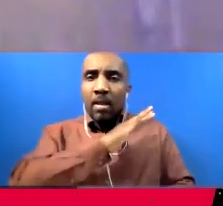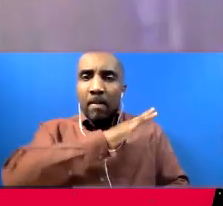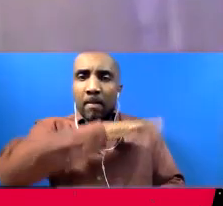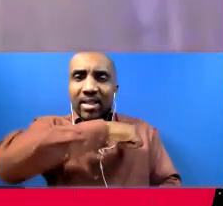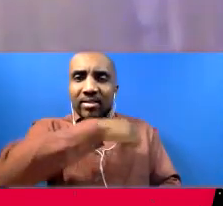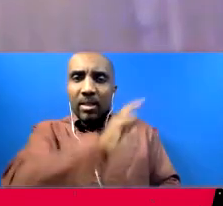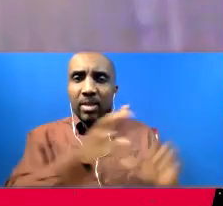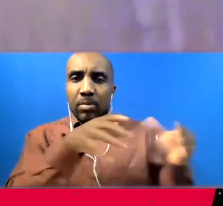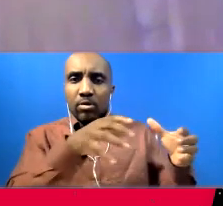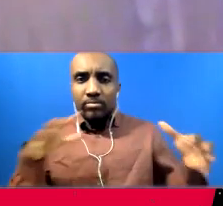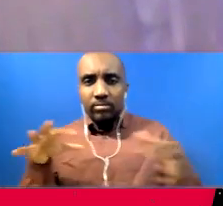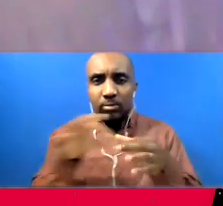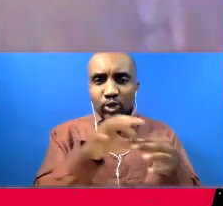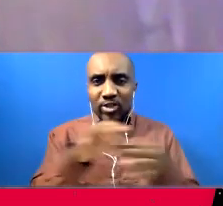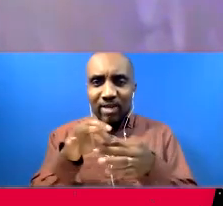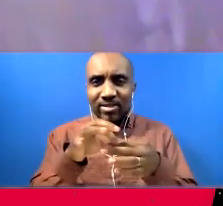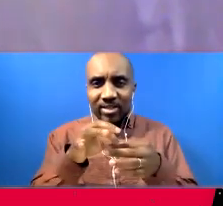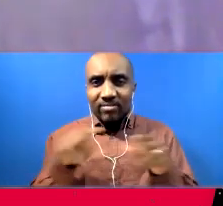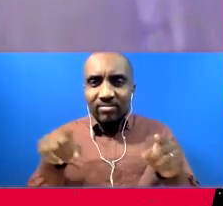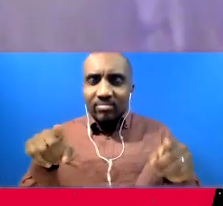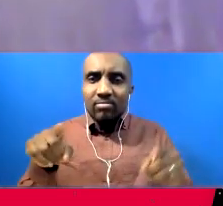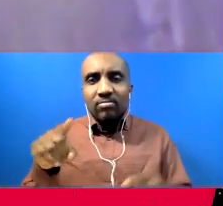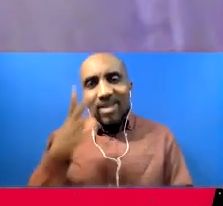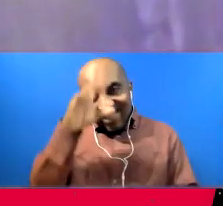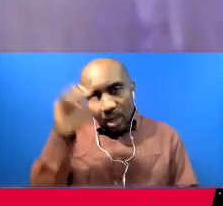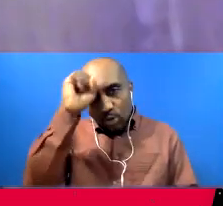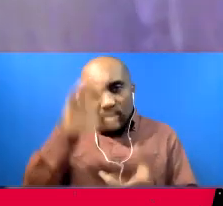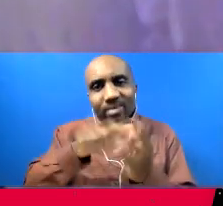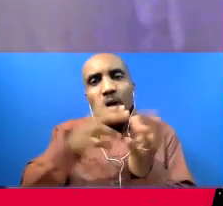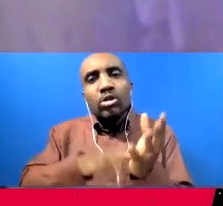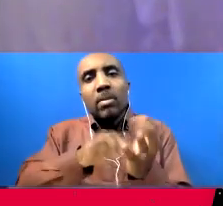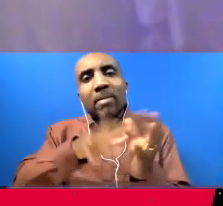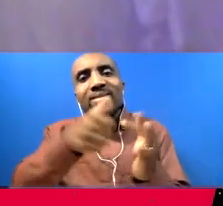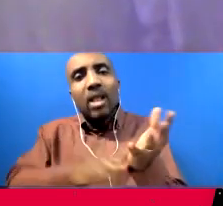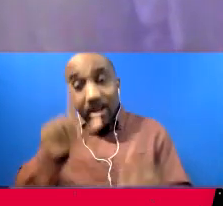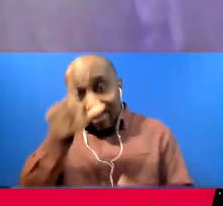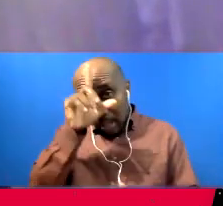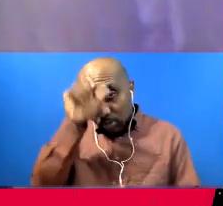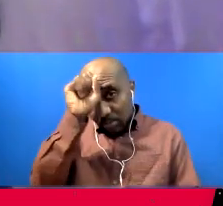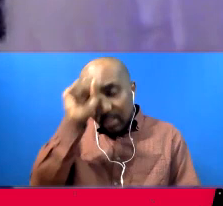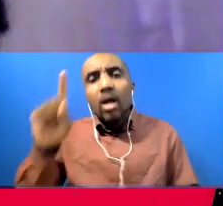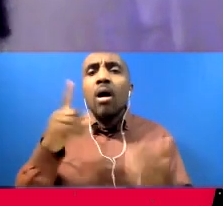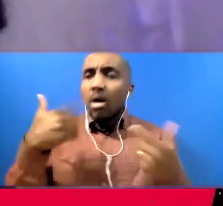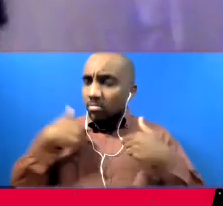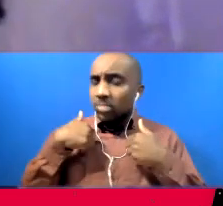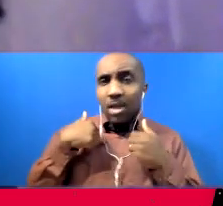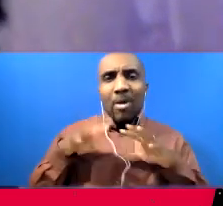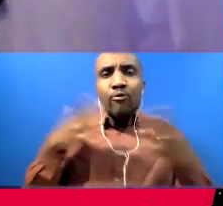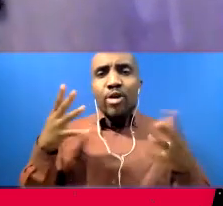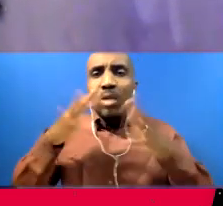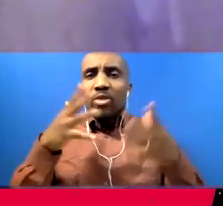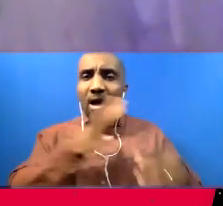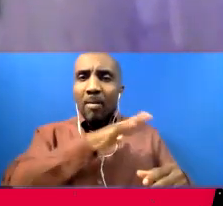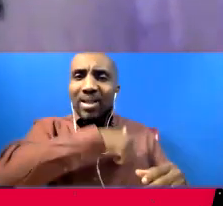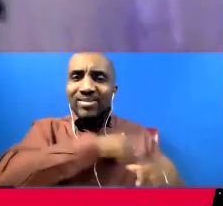Nelson Mandela taught me that my freedom is incomplete without the freedom of the Palestinians, and that Black liberation